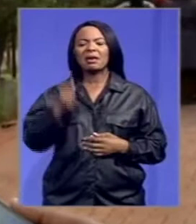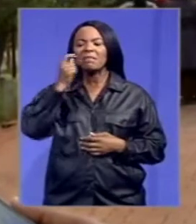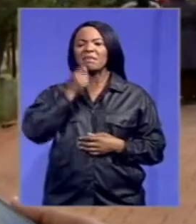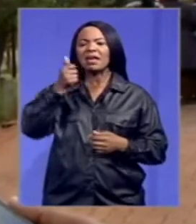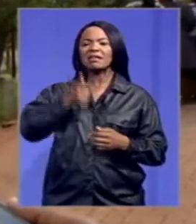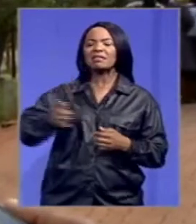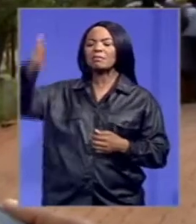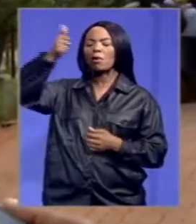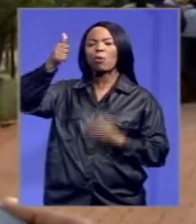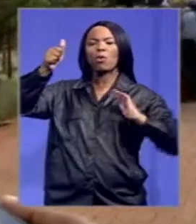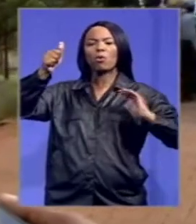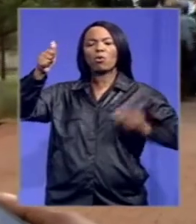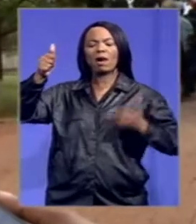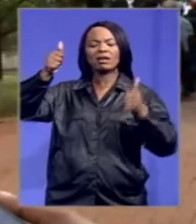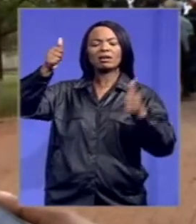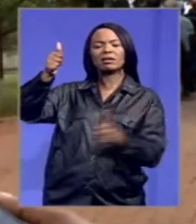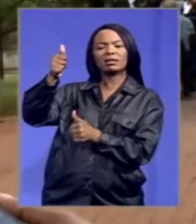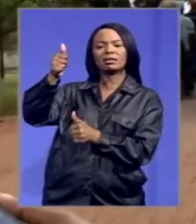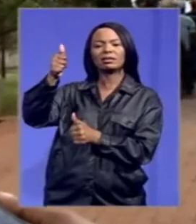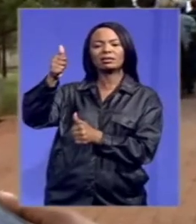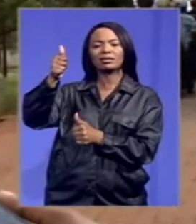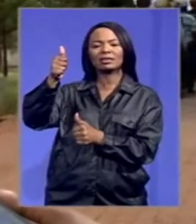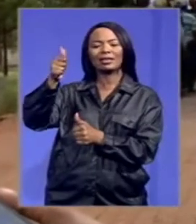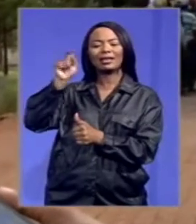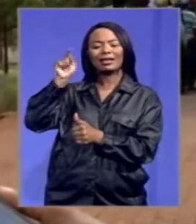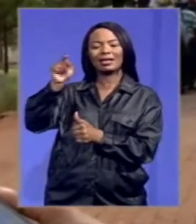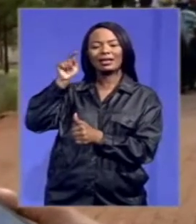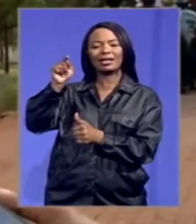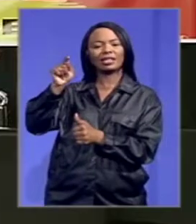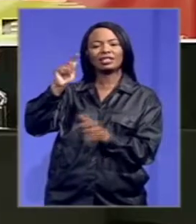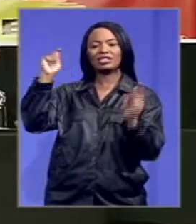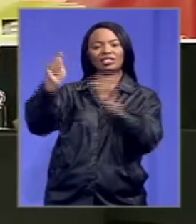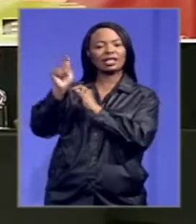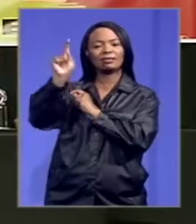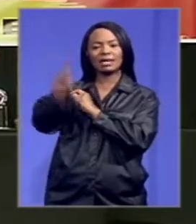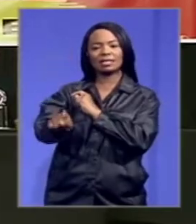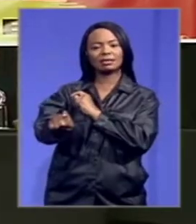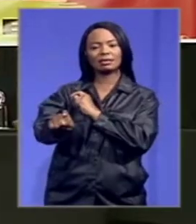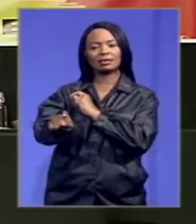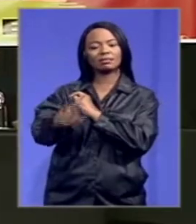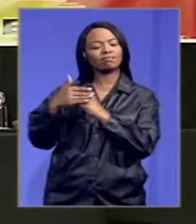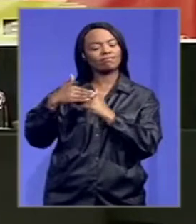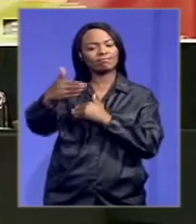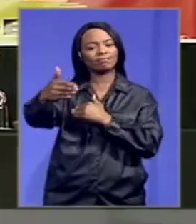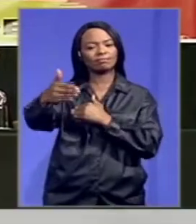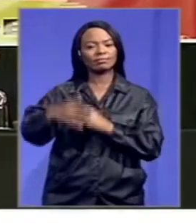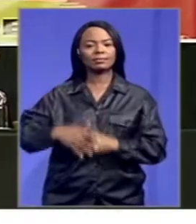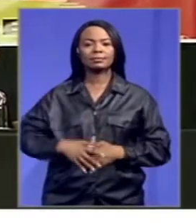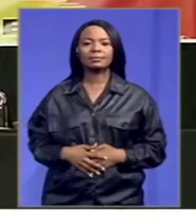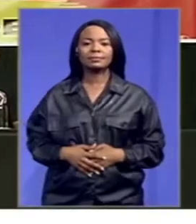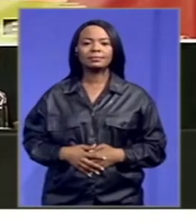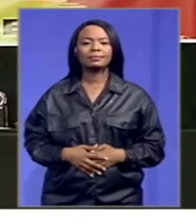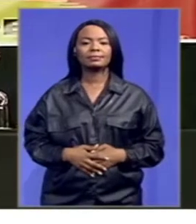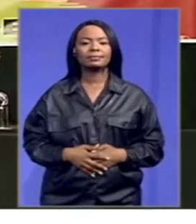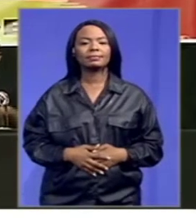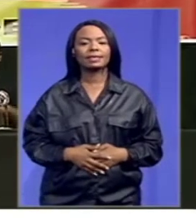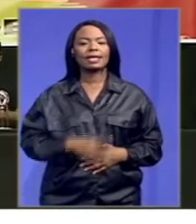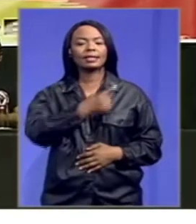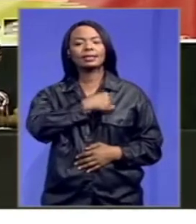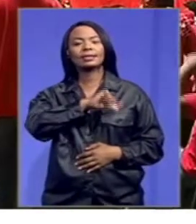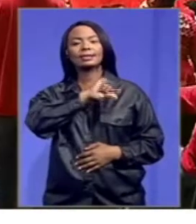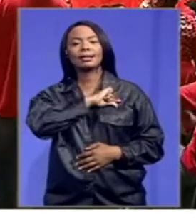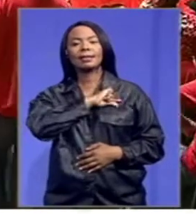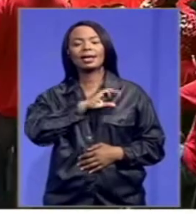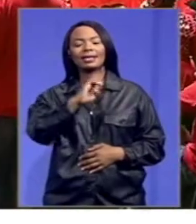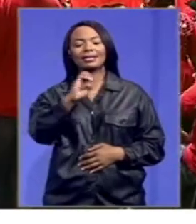we are saying we must change that as we move forward. Ate Kabega Eastern Cape teng, SAFTU